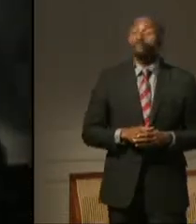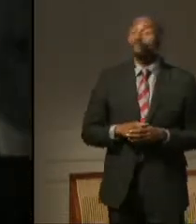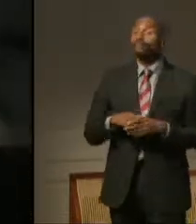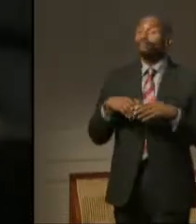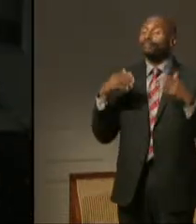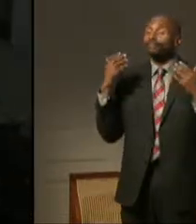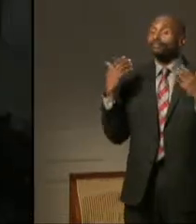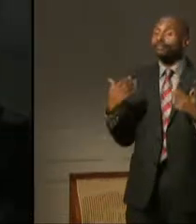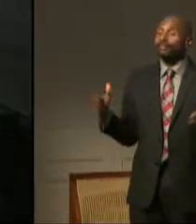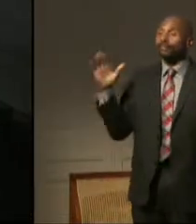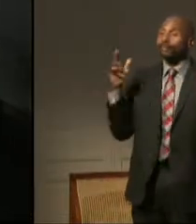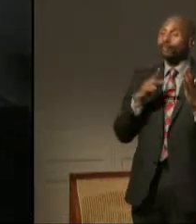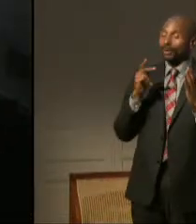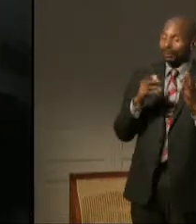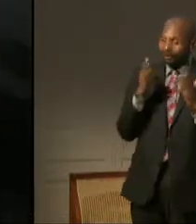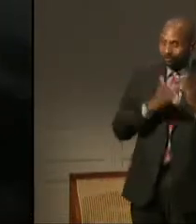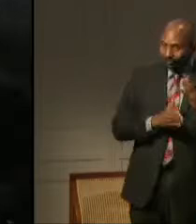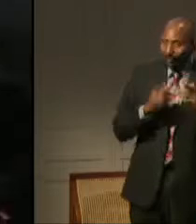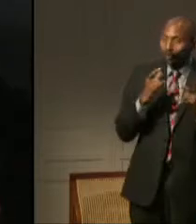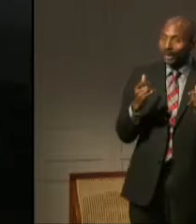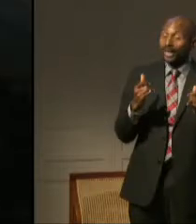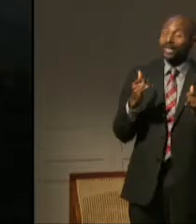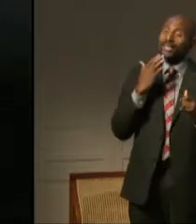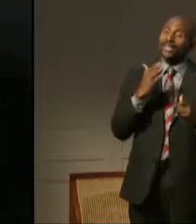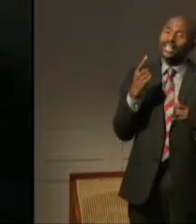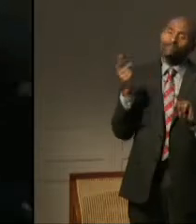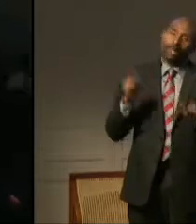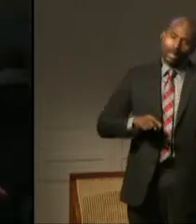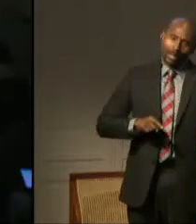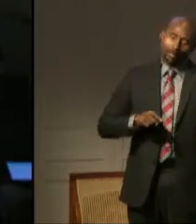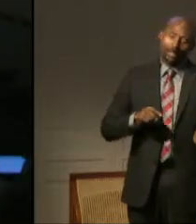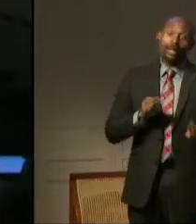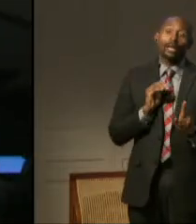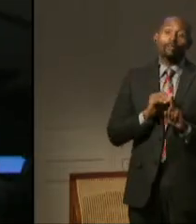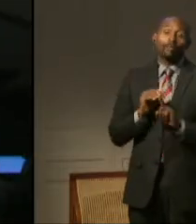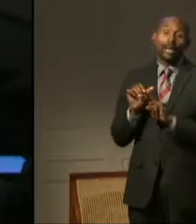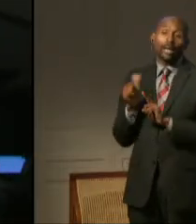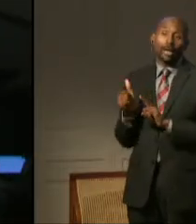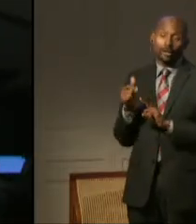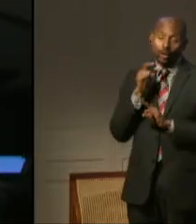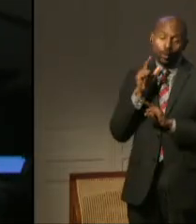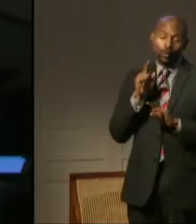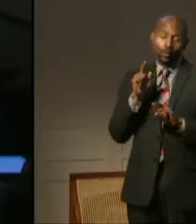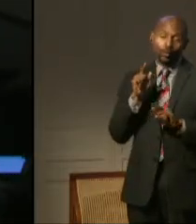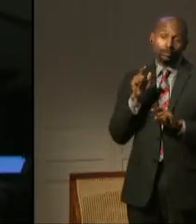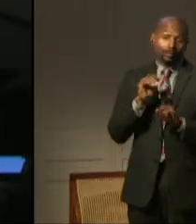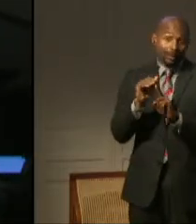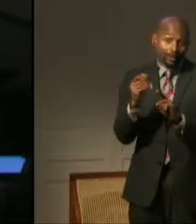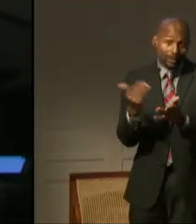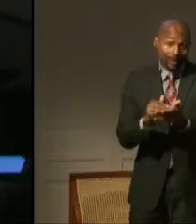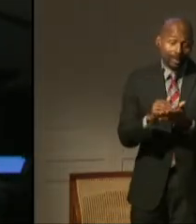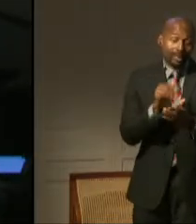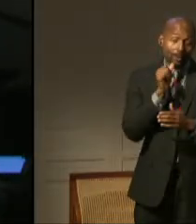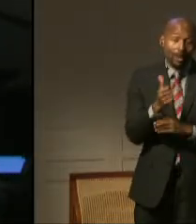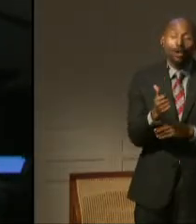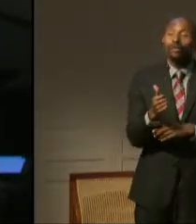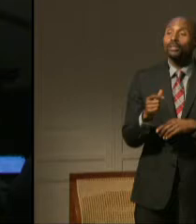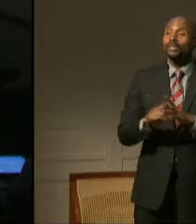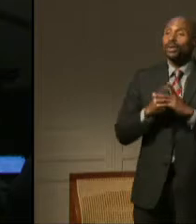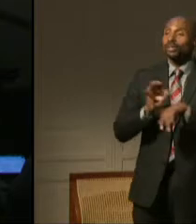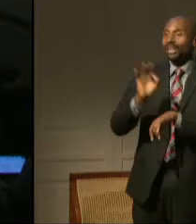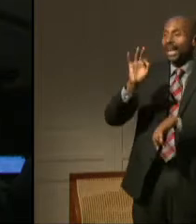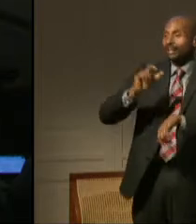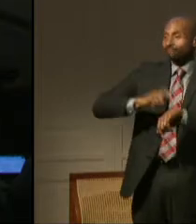That's the end of the program for today, and I would thank you all for coming and remind those of you who are coming back tomorrow that we start at 9 a.m.